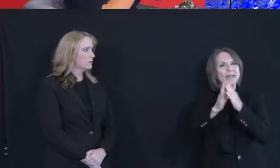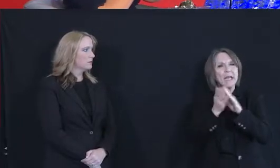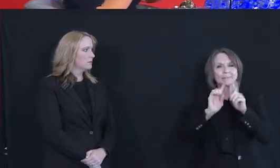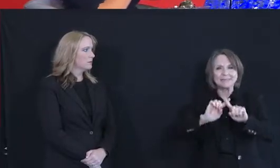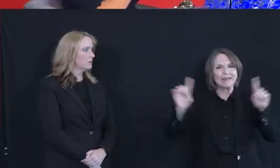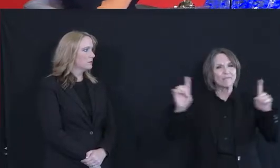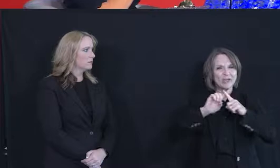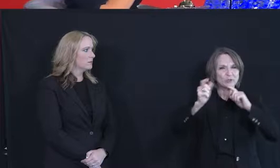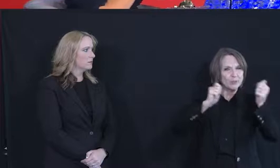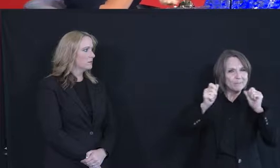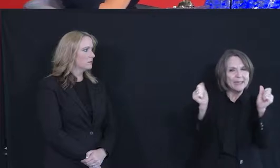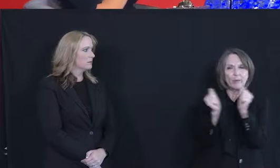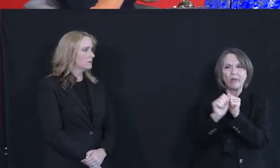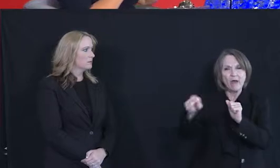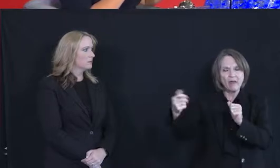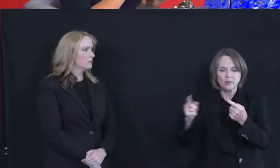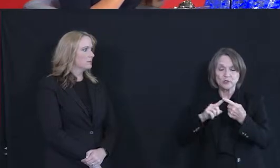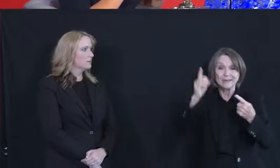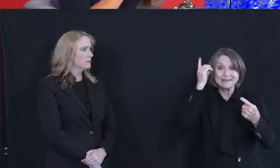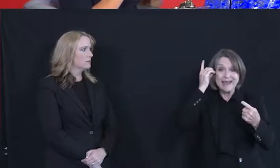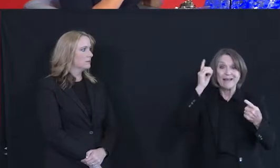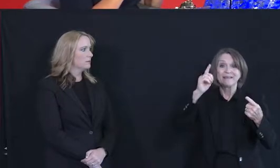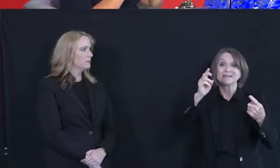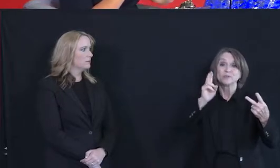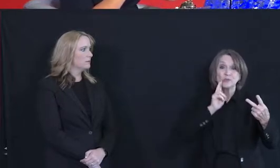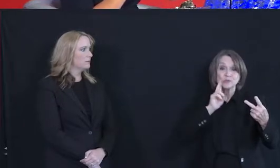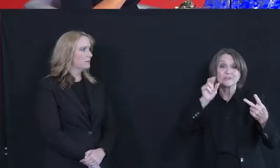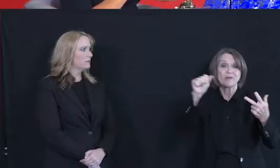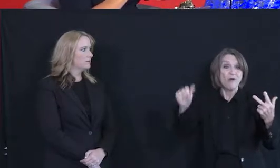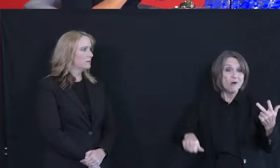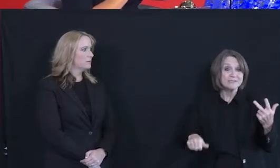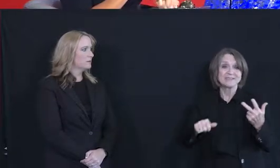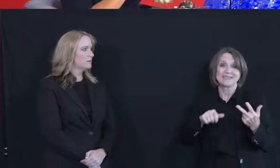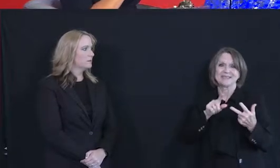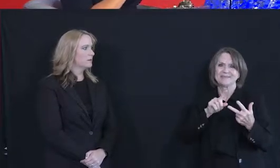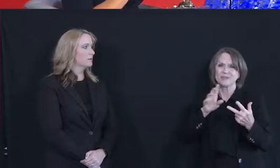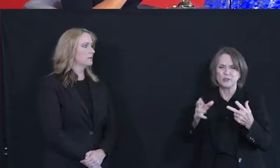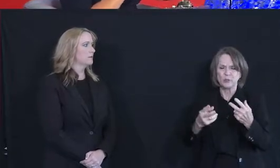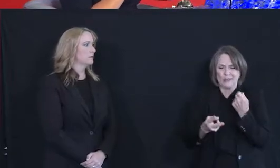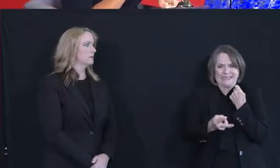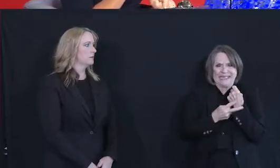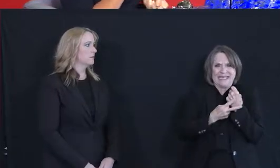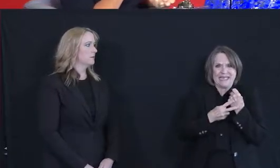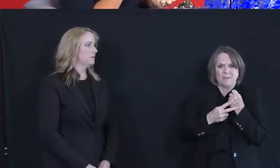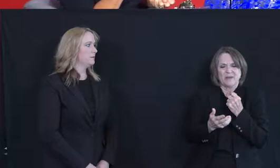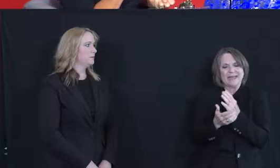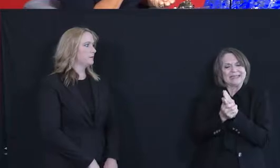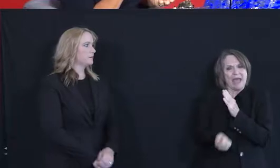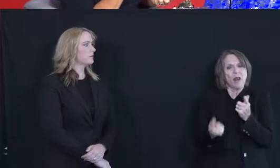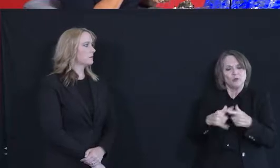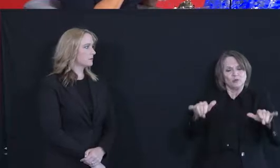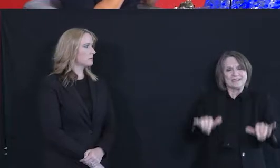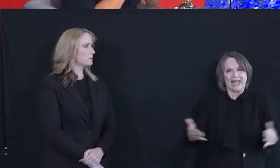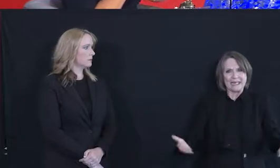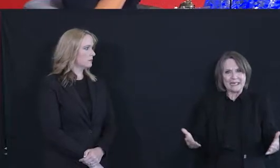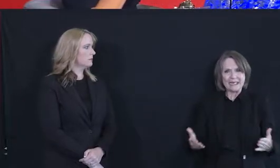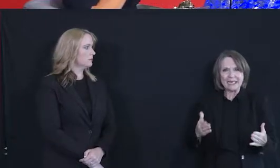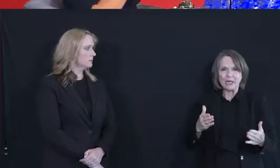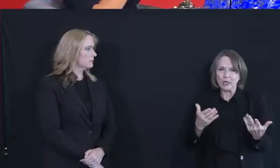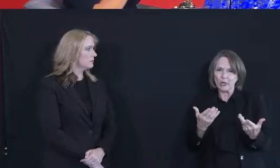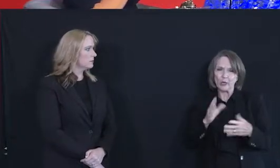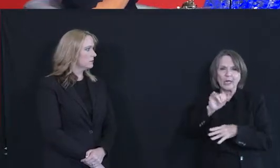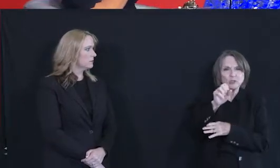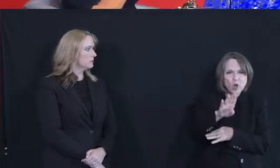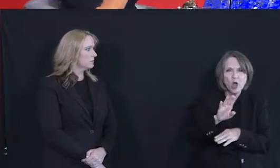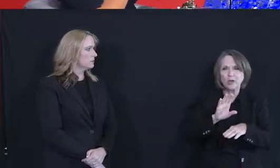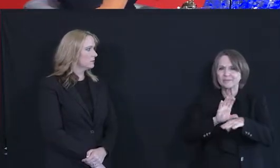cities in Texas Dallas Houston Austin to to keep Talent jobs investment is